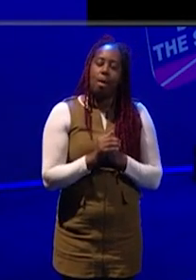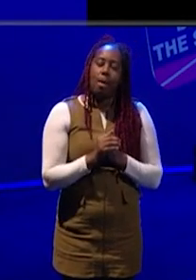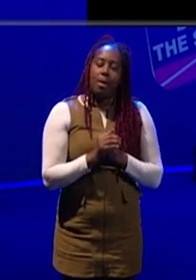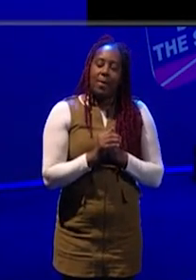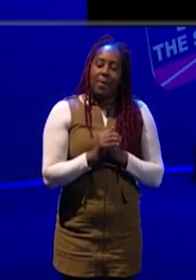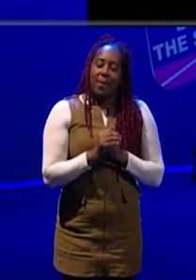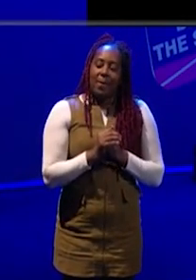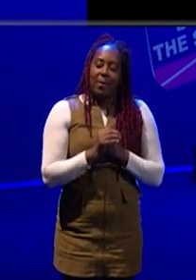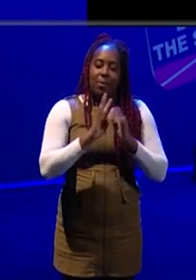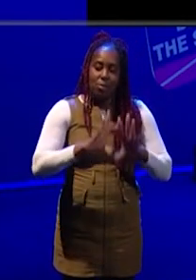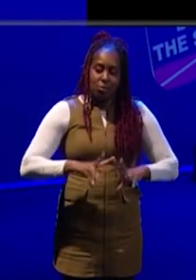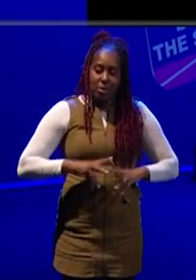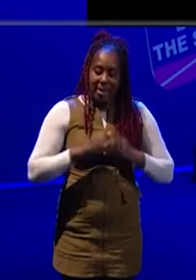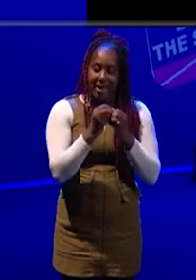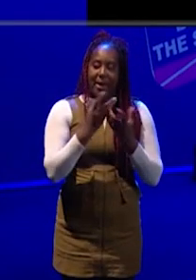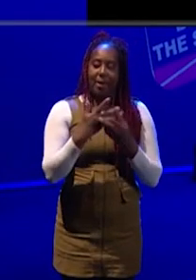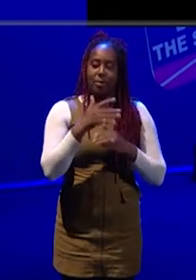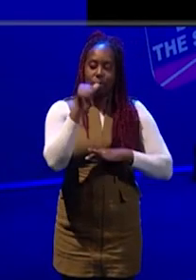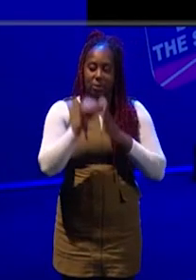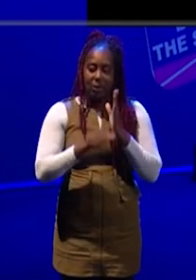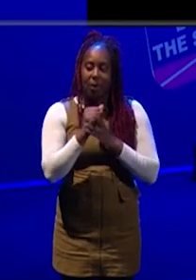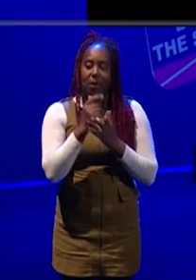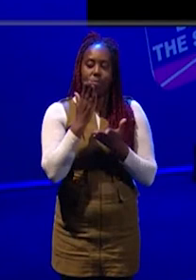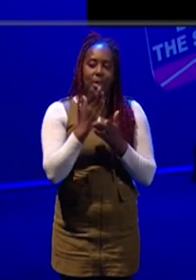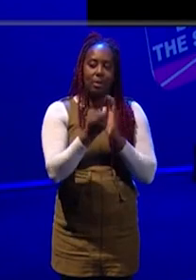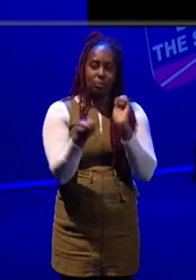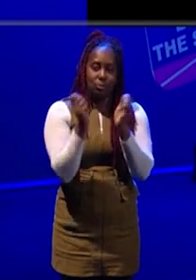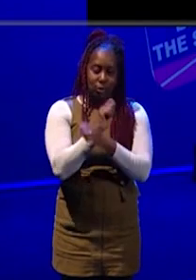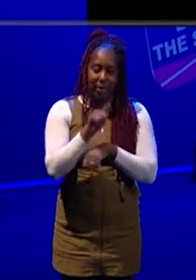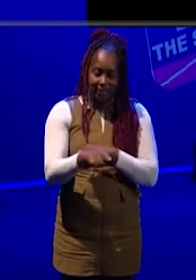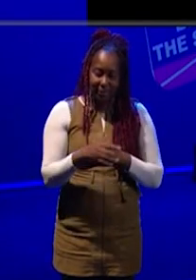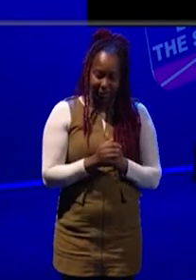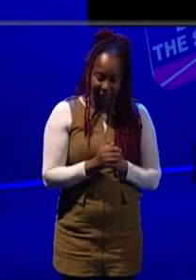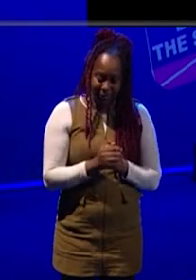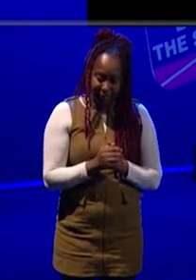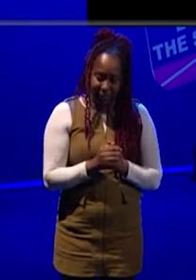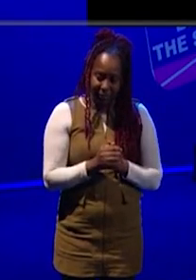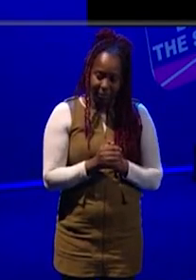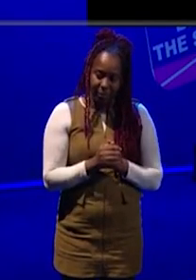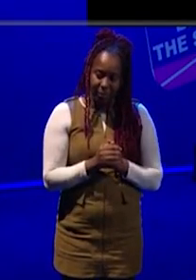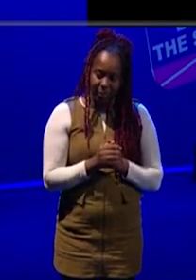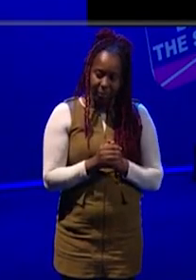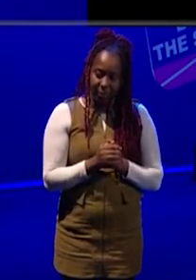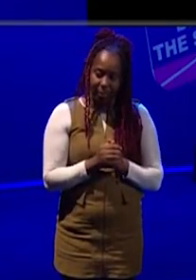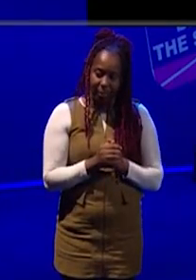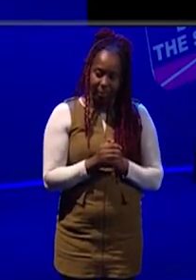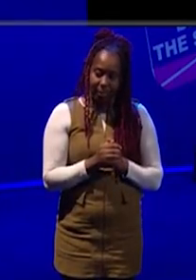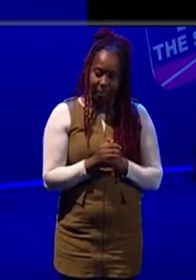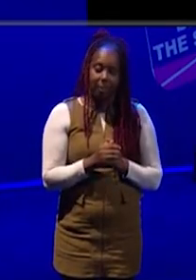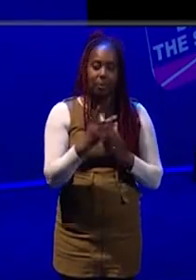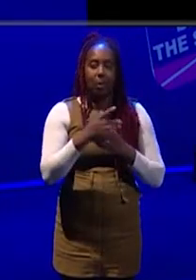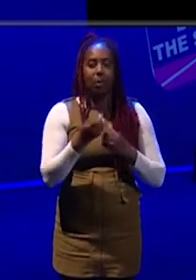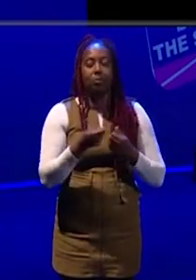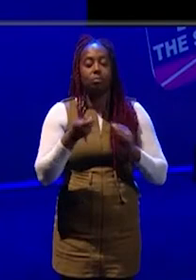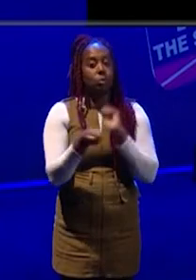thinking, well, if this is the moment where BAC wants to like quietly get rid of this thing, this is the moment this